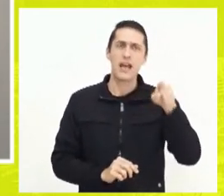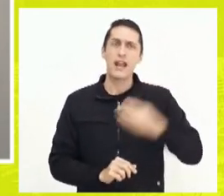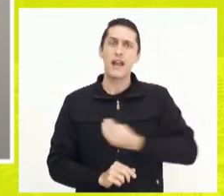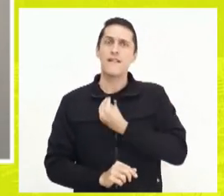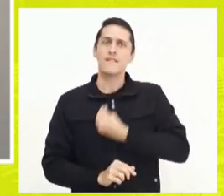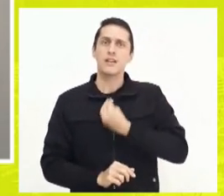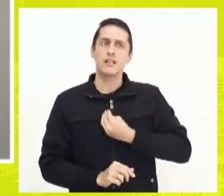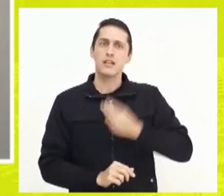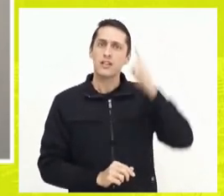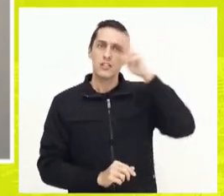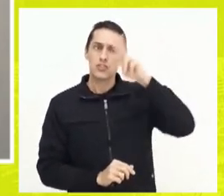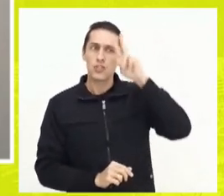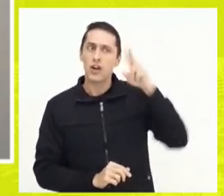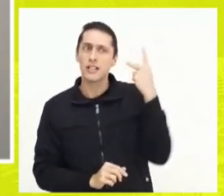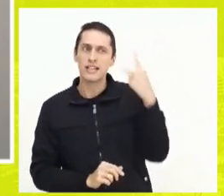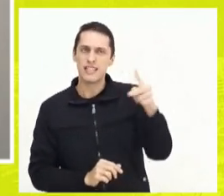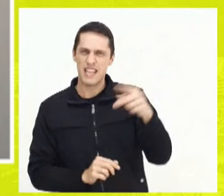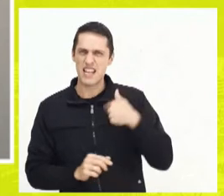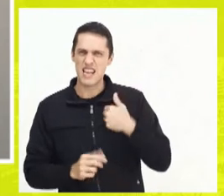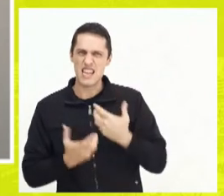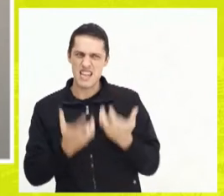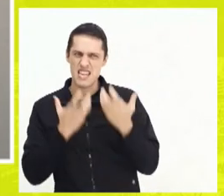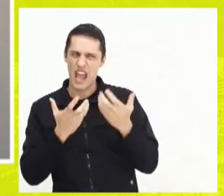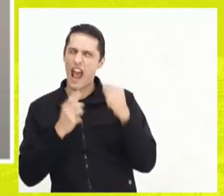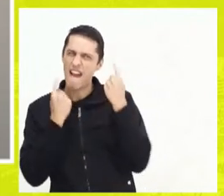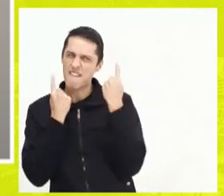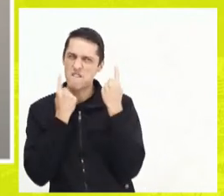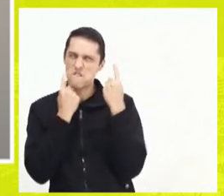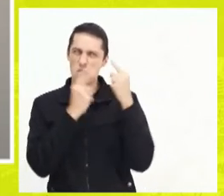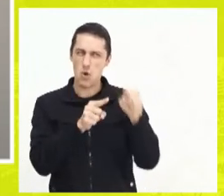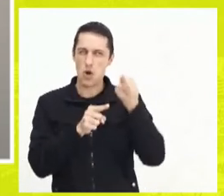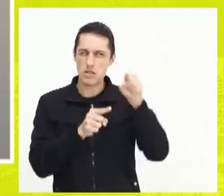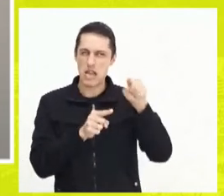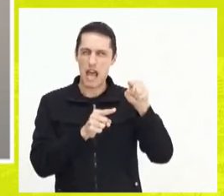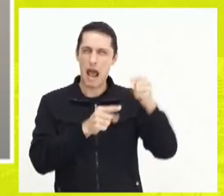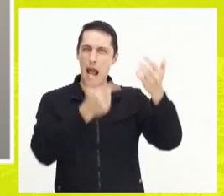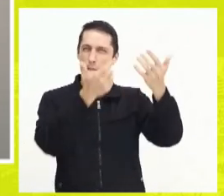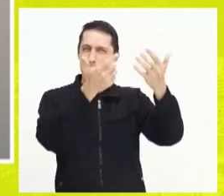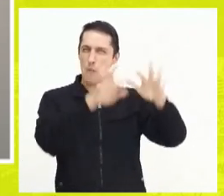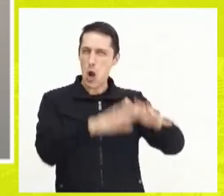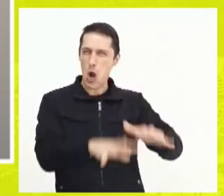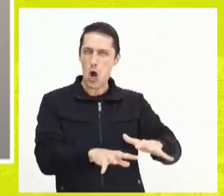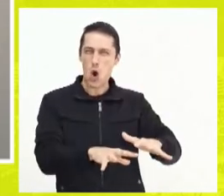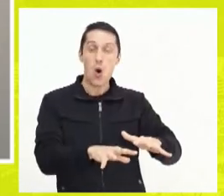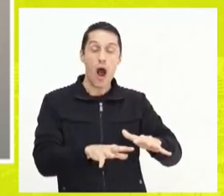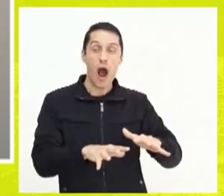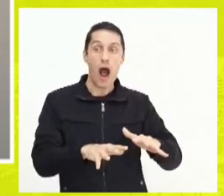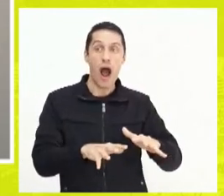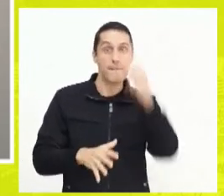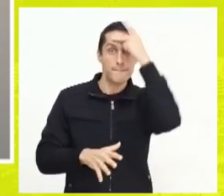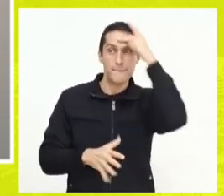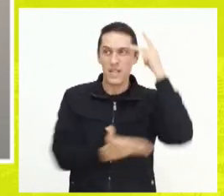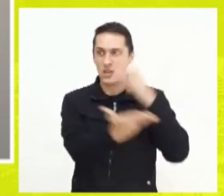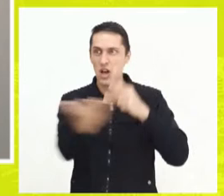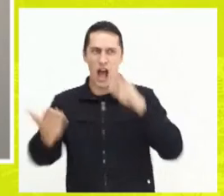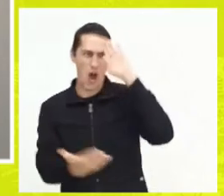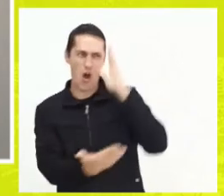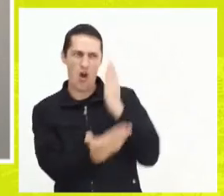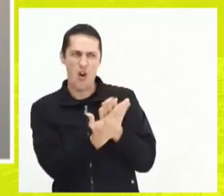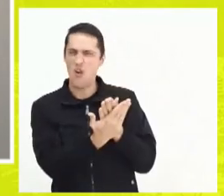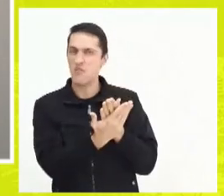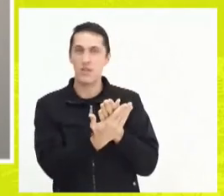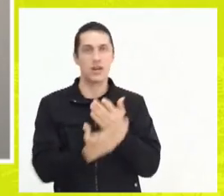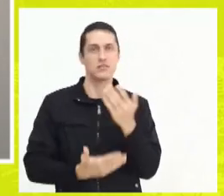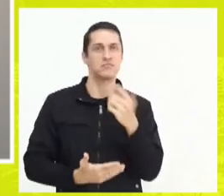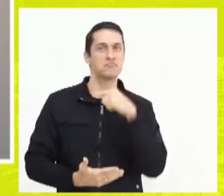whatever a journalist have said done trying to diminish the the worker and it involves